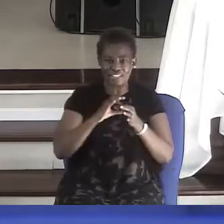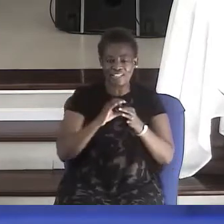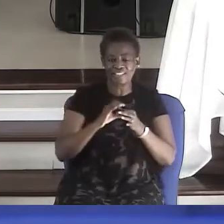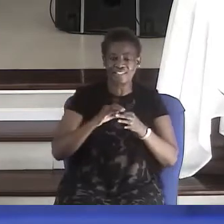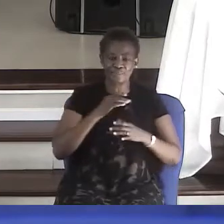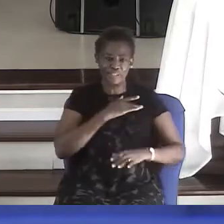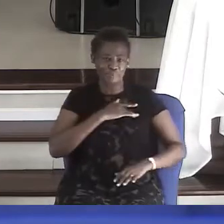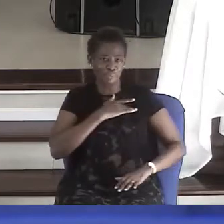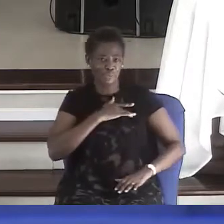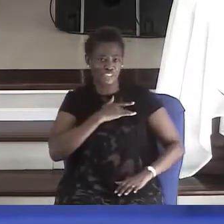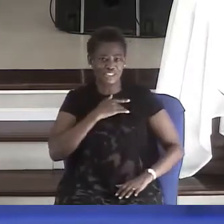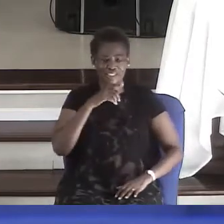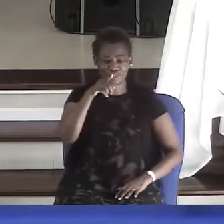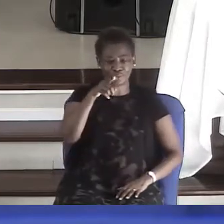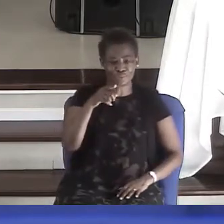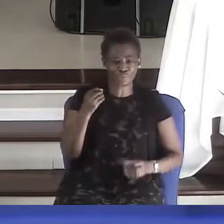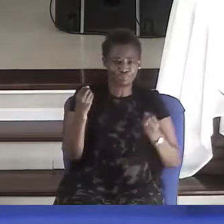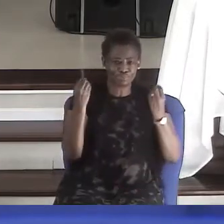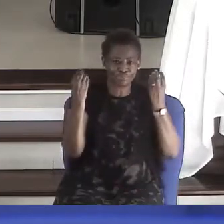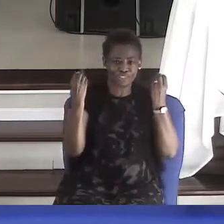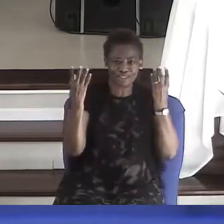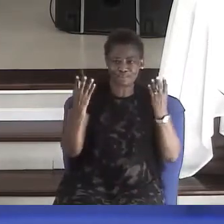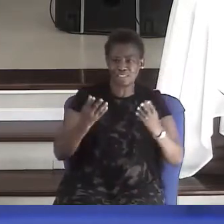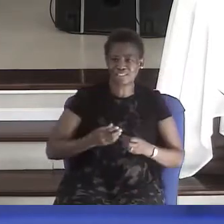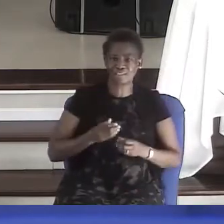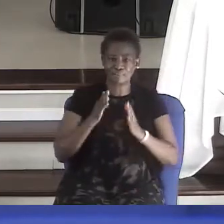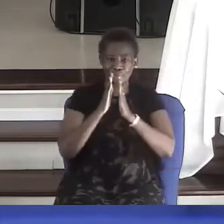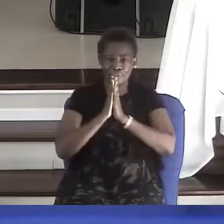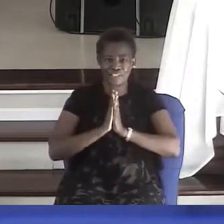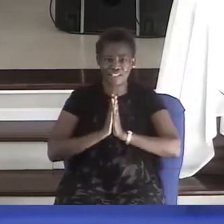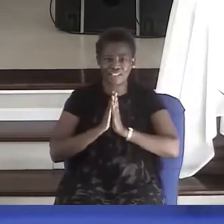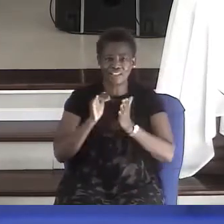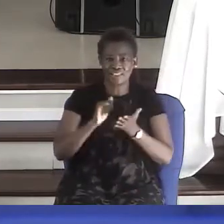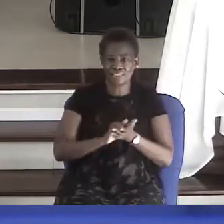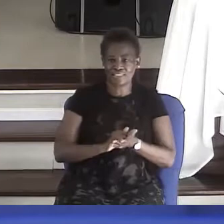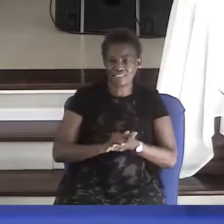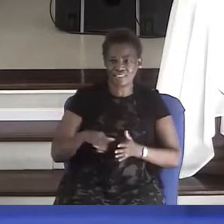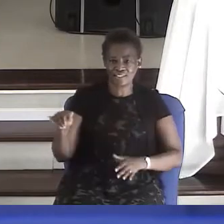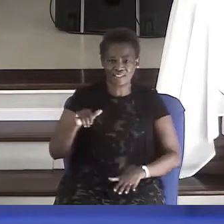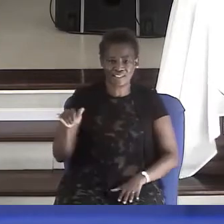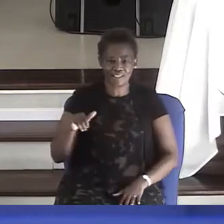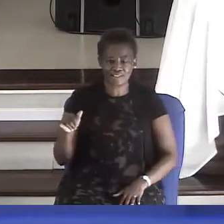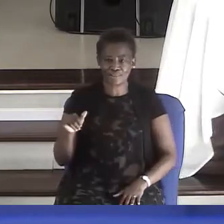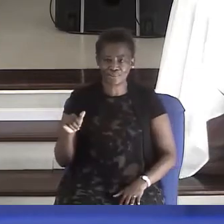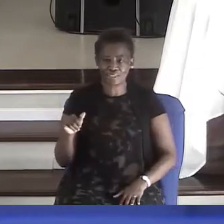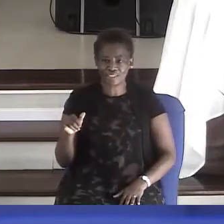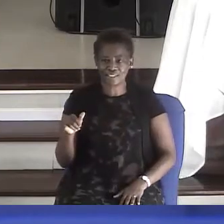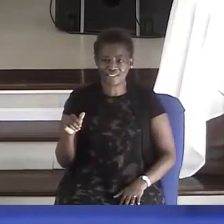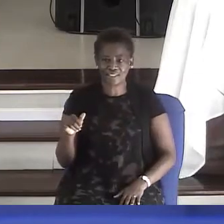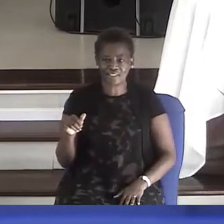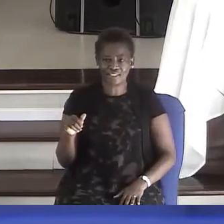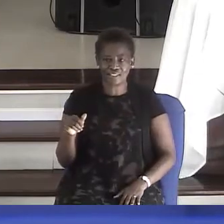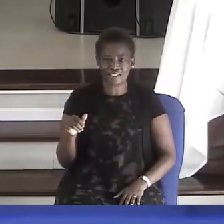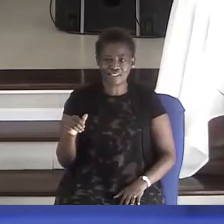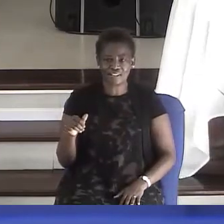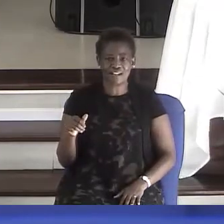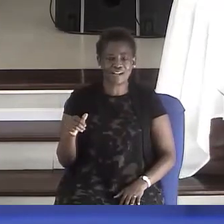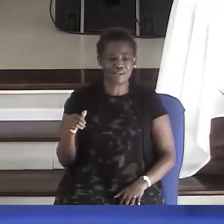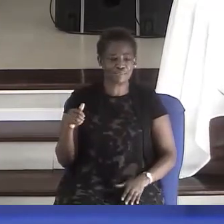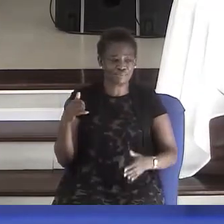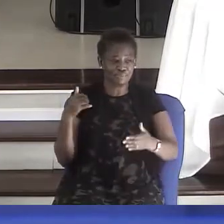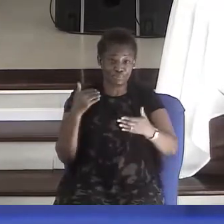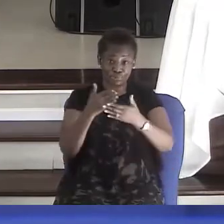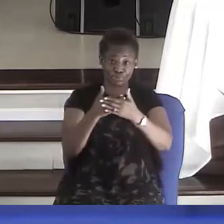a lot and pray that as we reach to you later, your hearts will